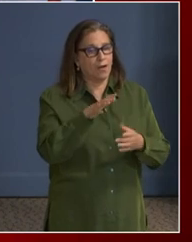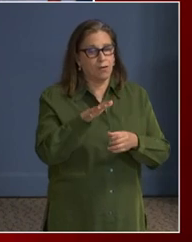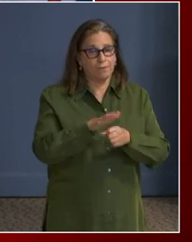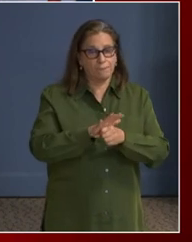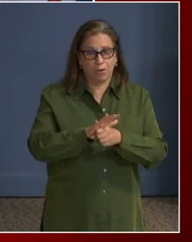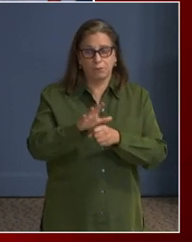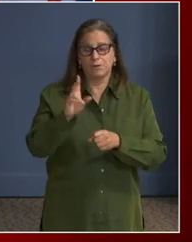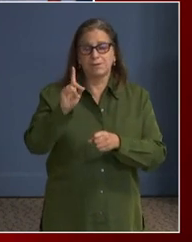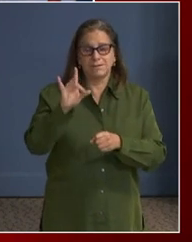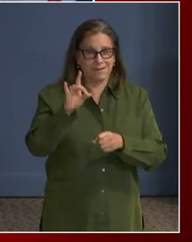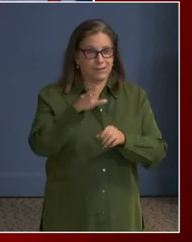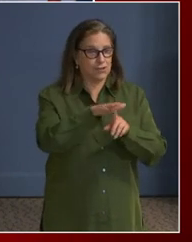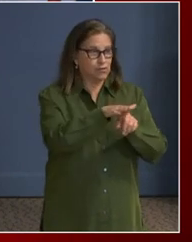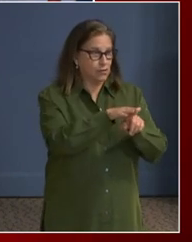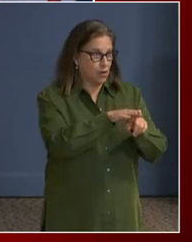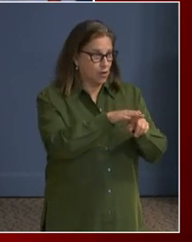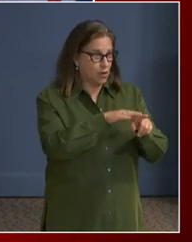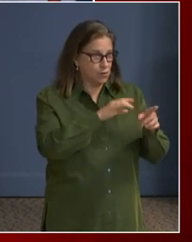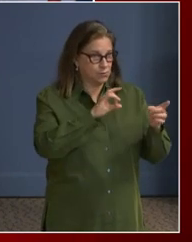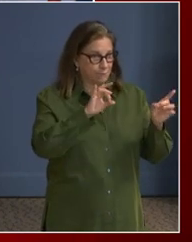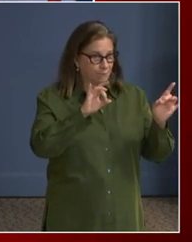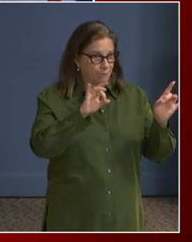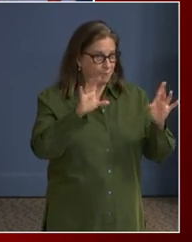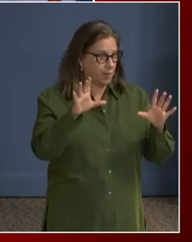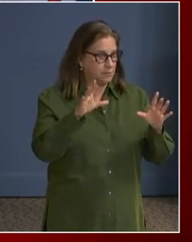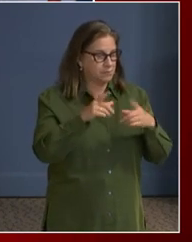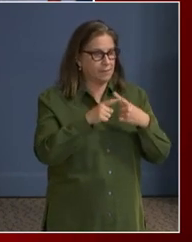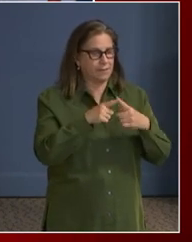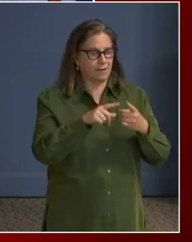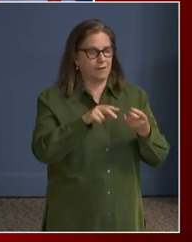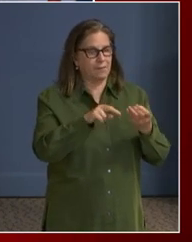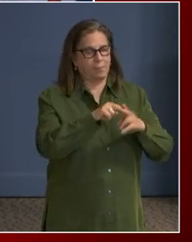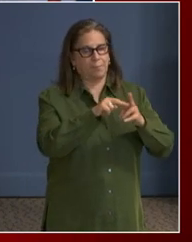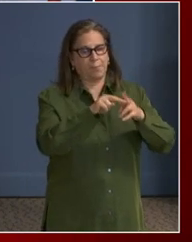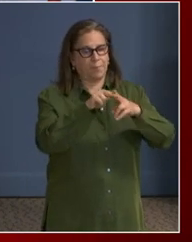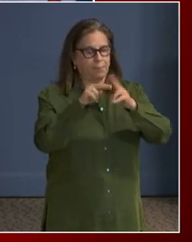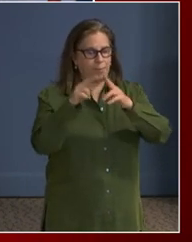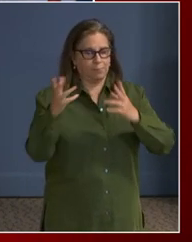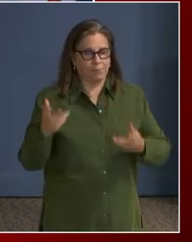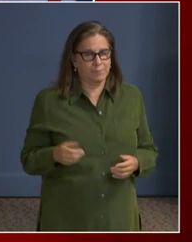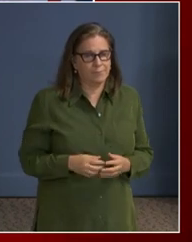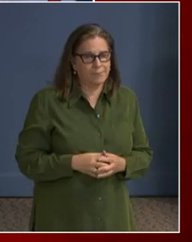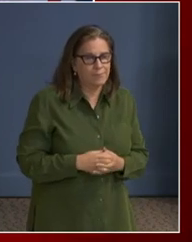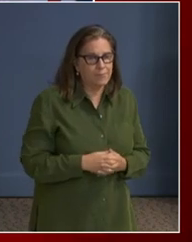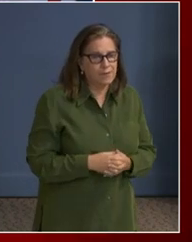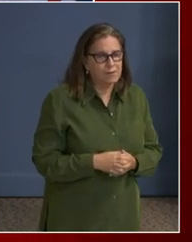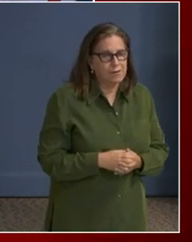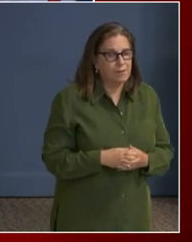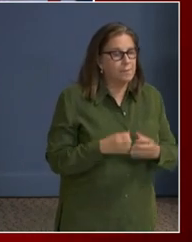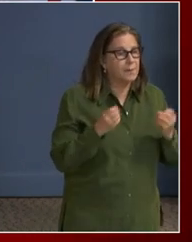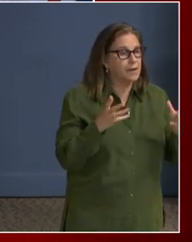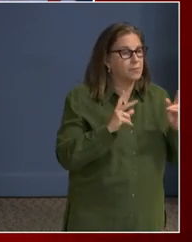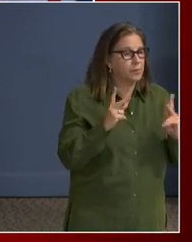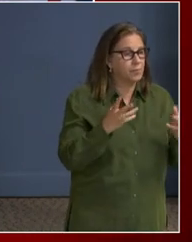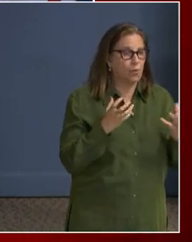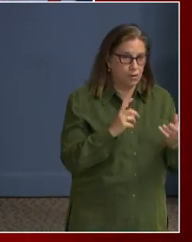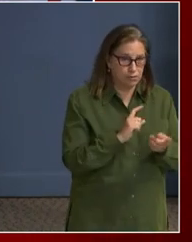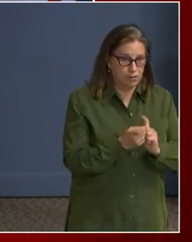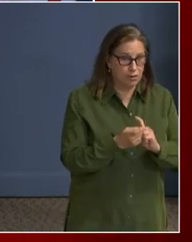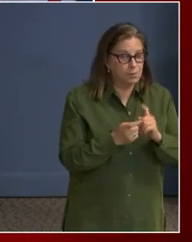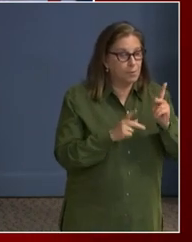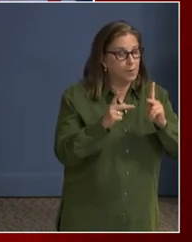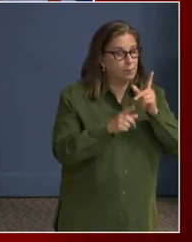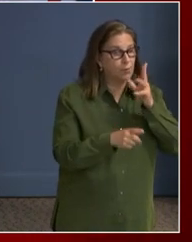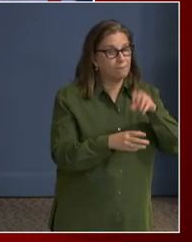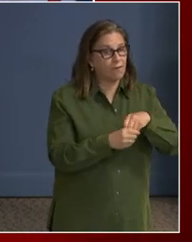to continue to push, to work with the individuals who want to change, and the individuals who will accept their opportunities for